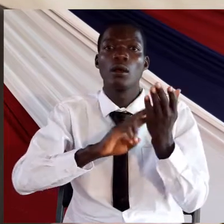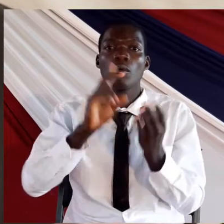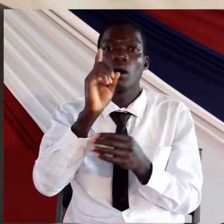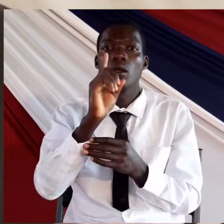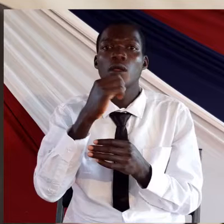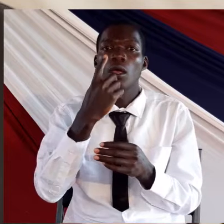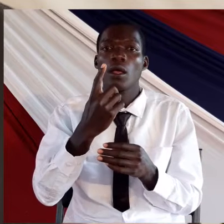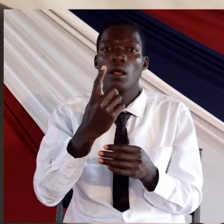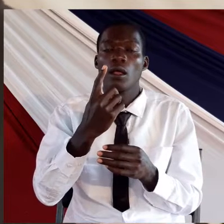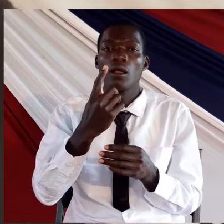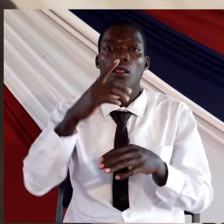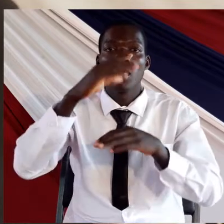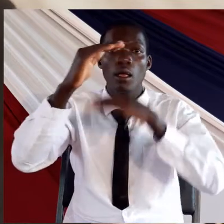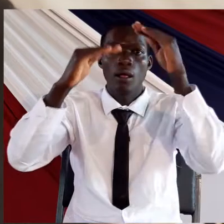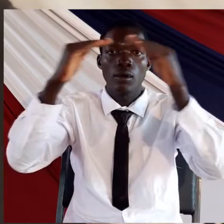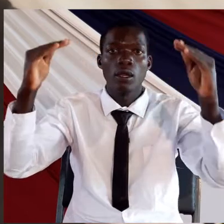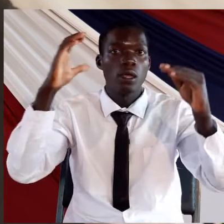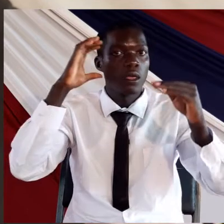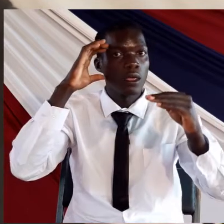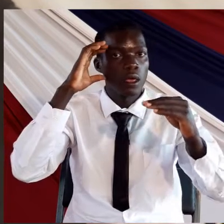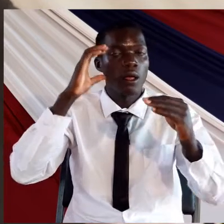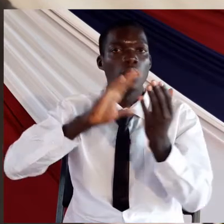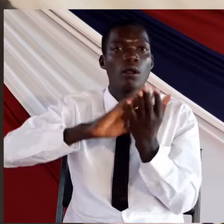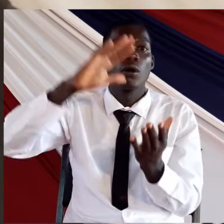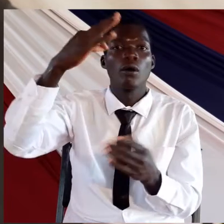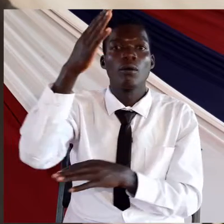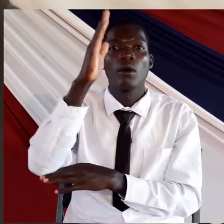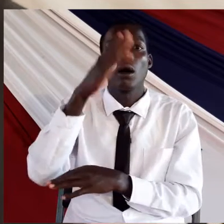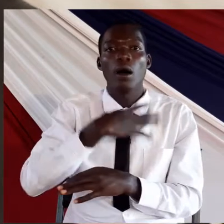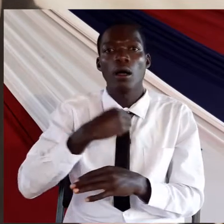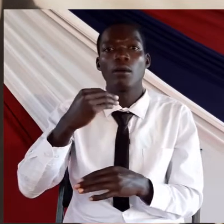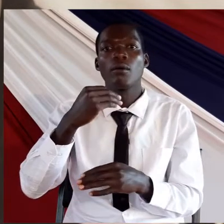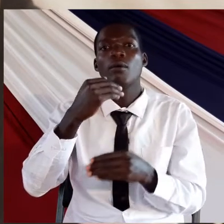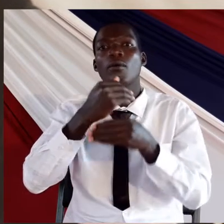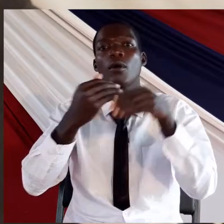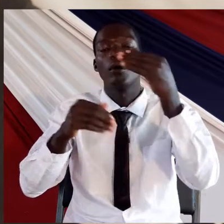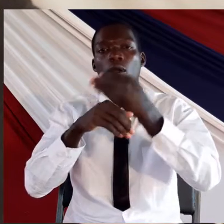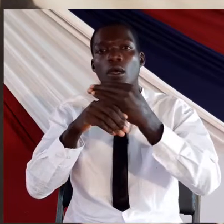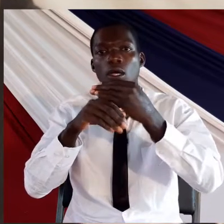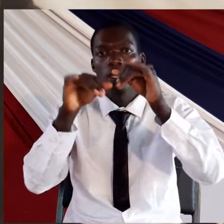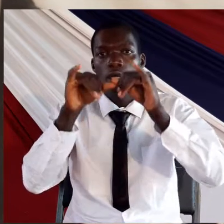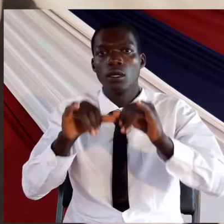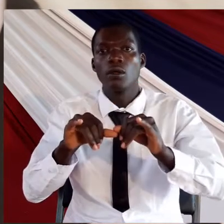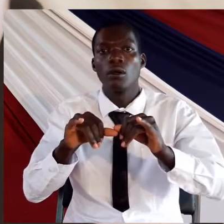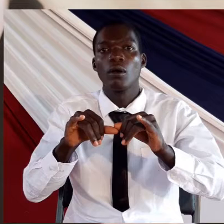heavens declare the glory of God, and the firmament shows his handiwork."